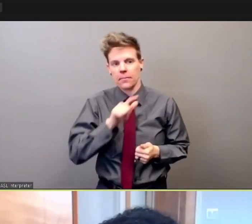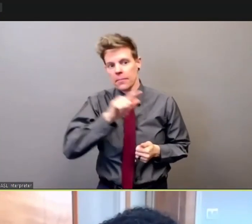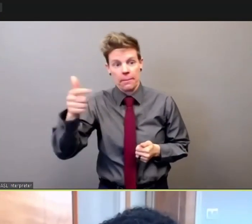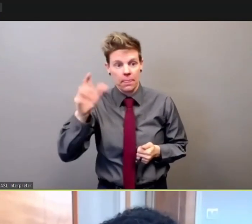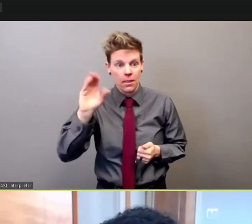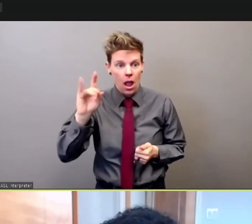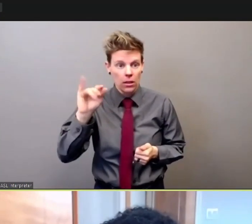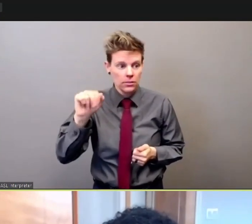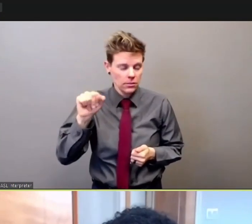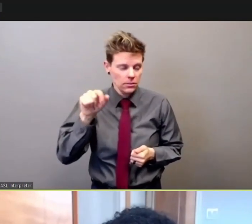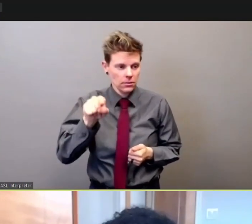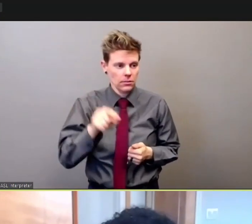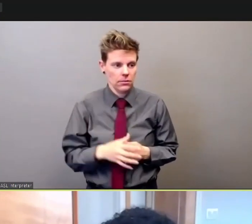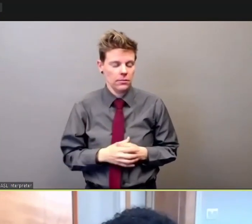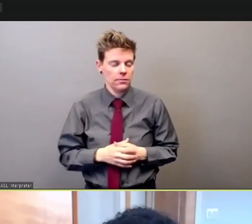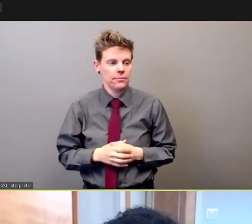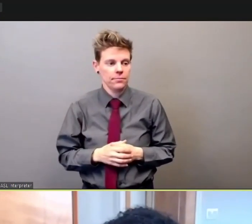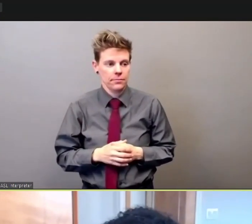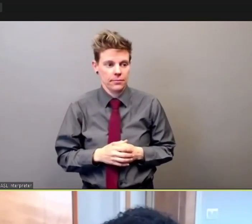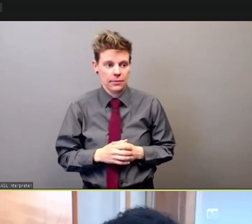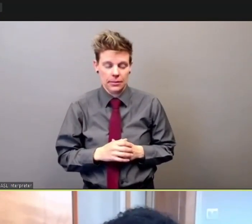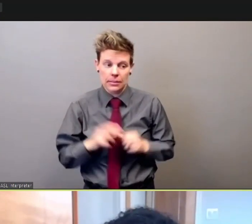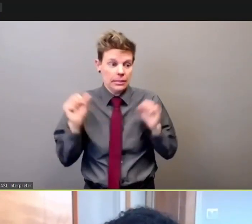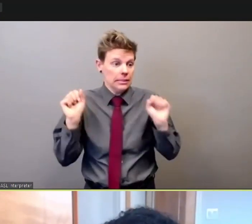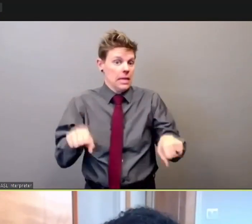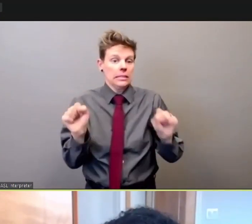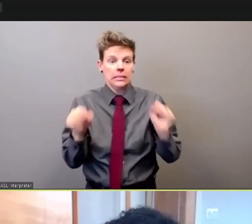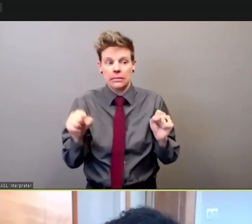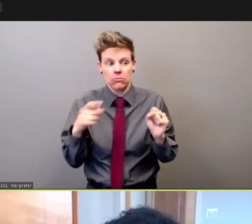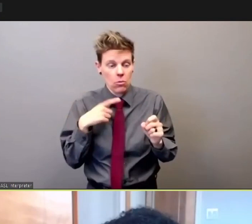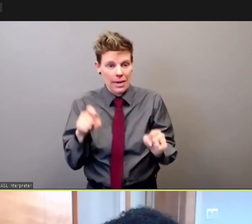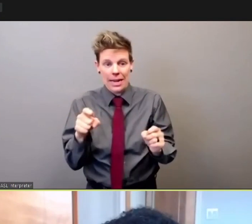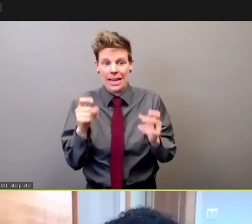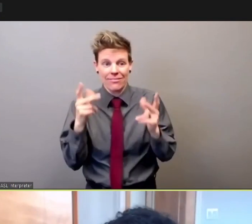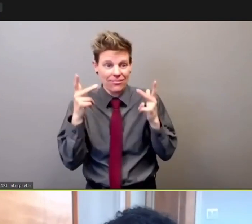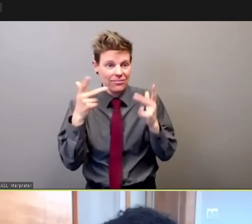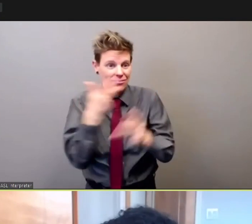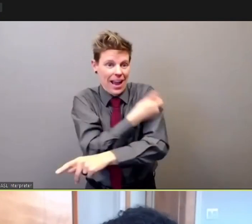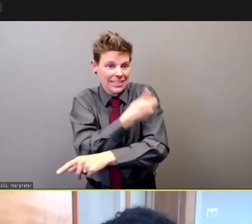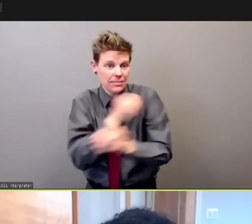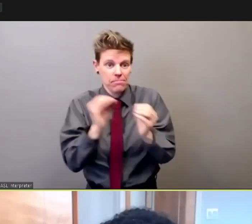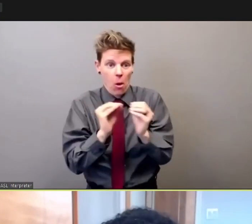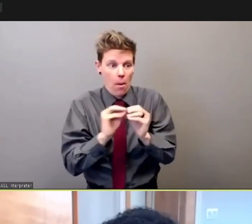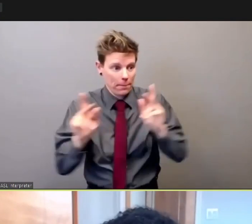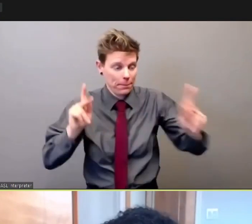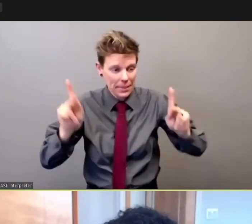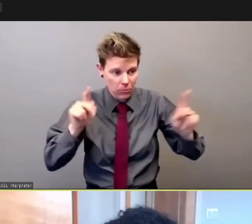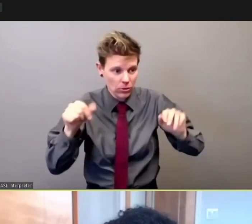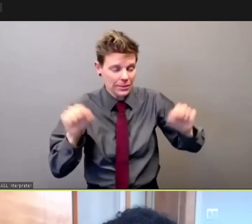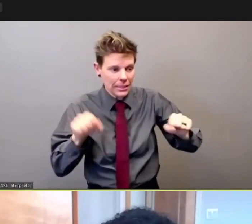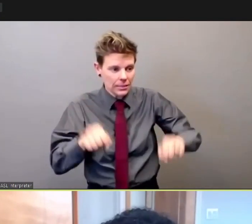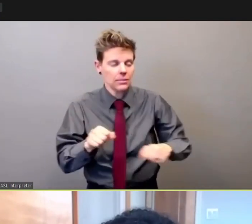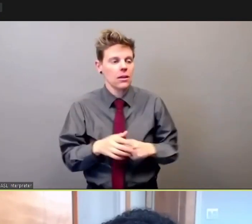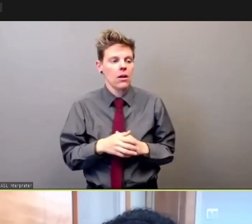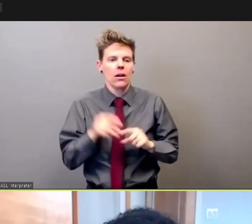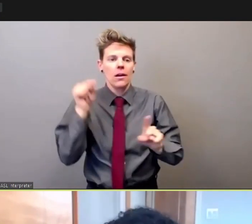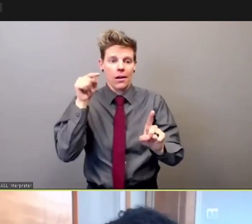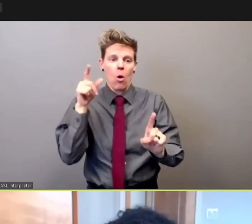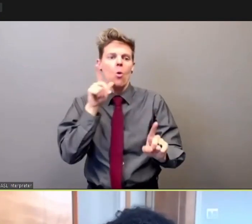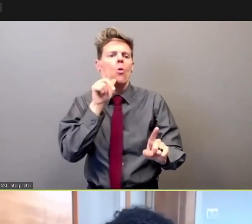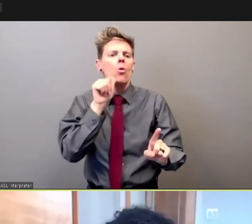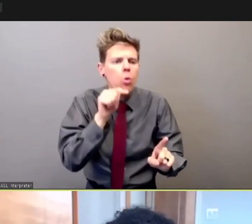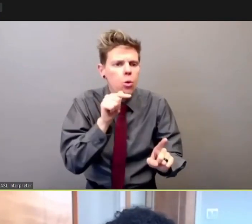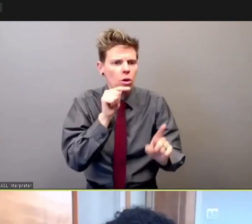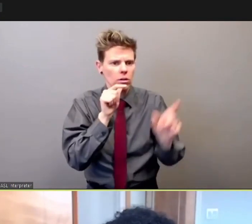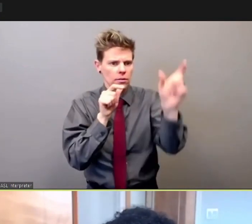every county. And so we're working to identify persons who can vaccinate, not just healthcare personnel, but community members.